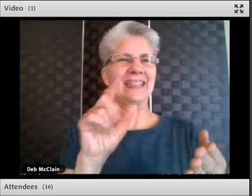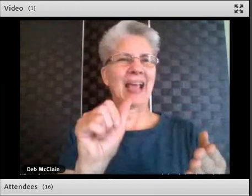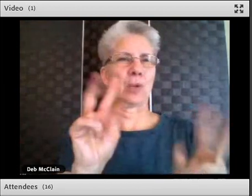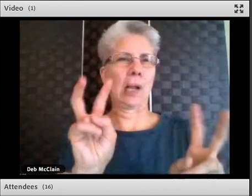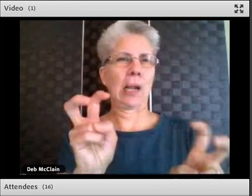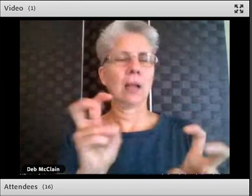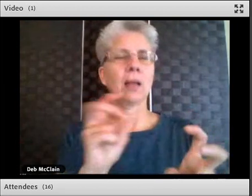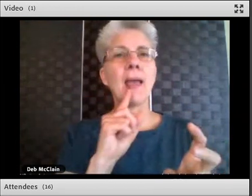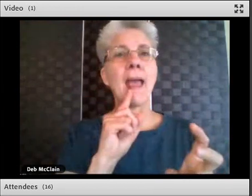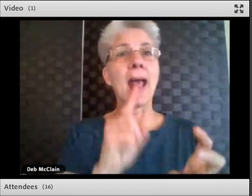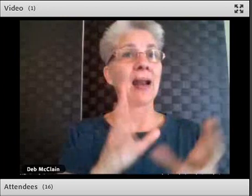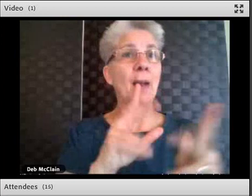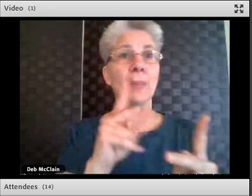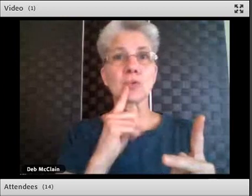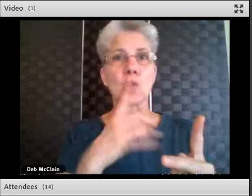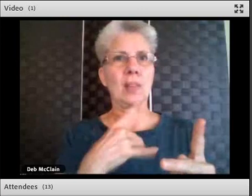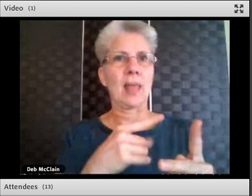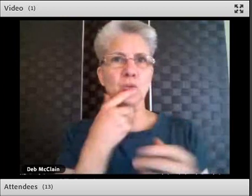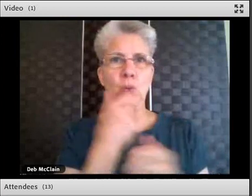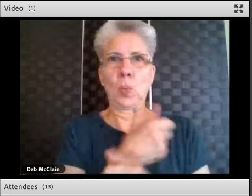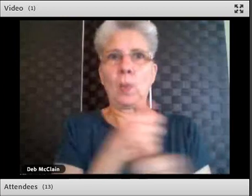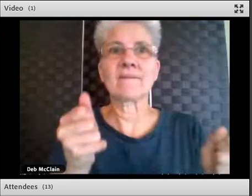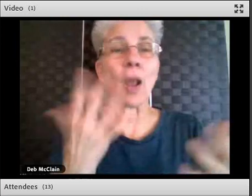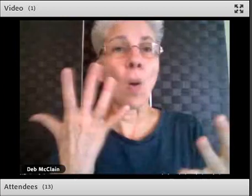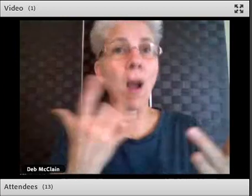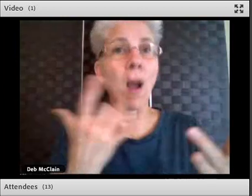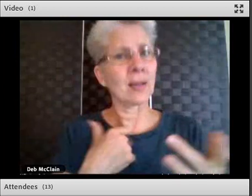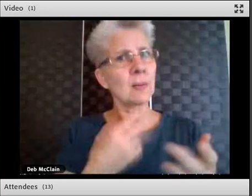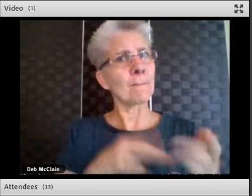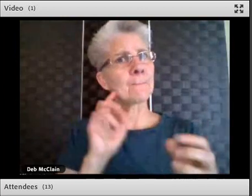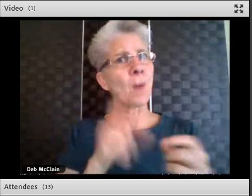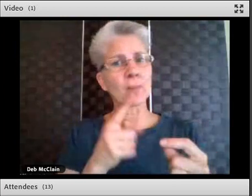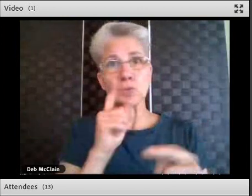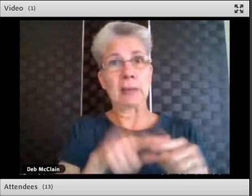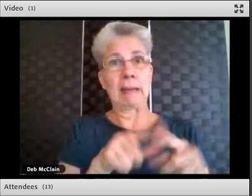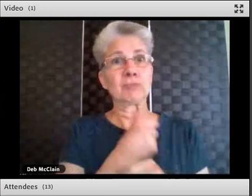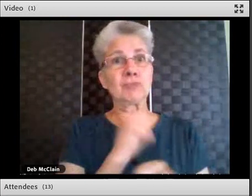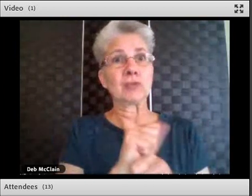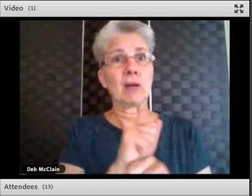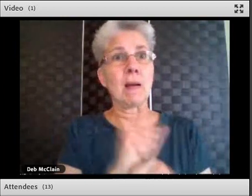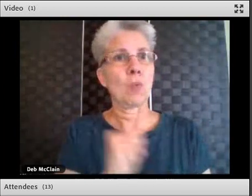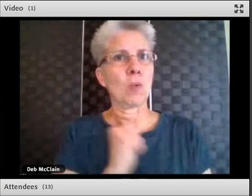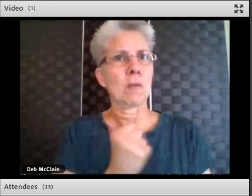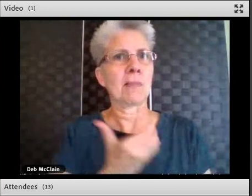course, this is why people don't like to reveal. It makes perfect sense.